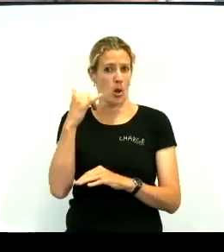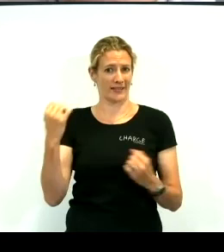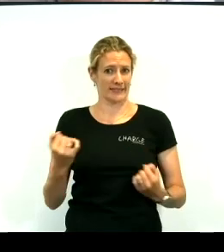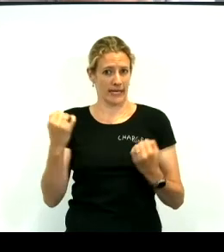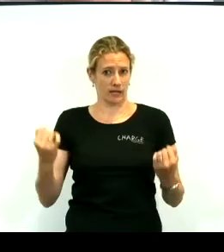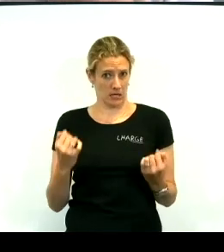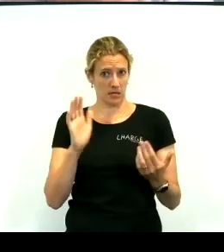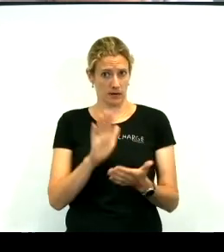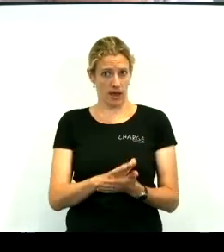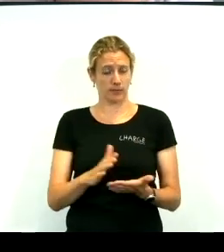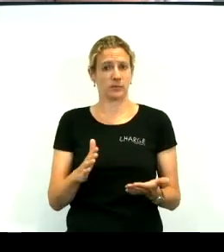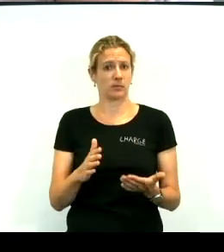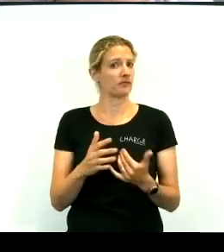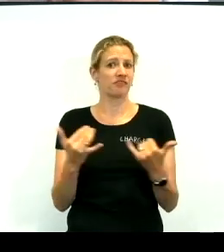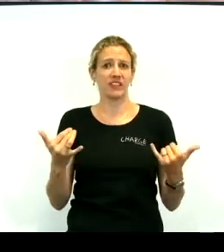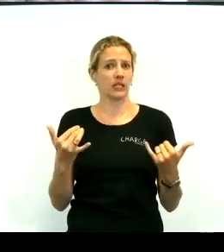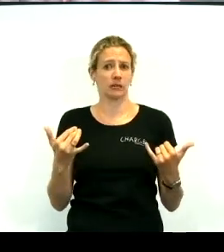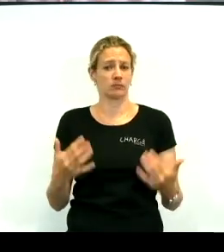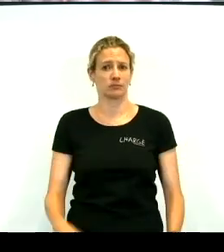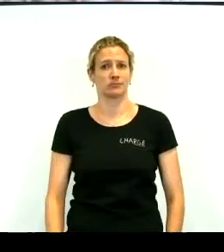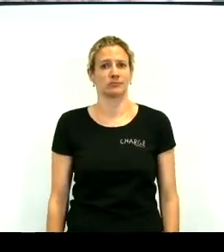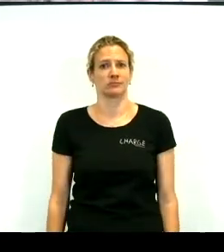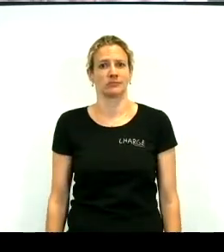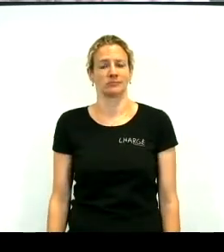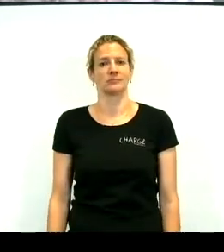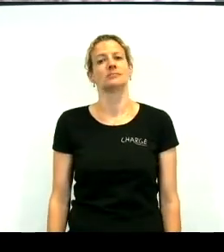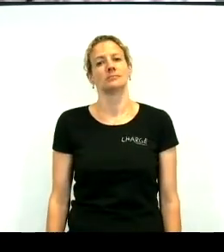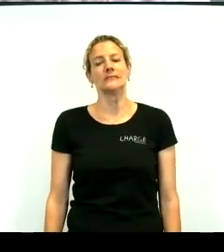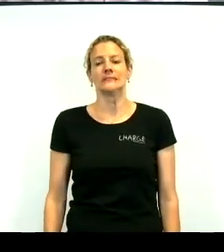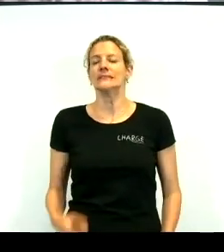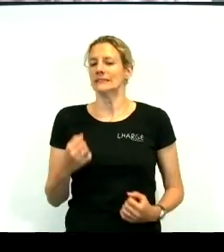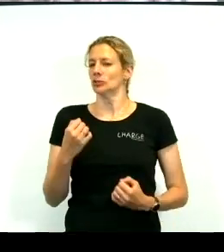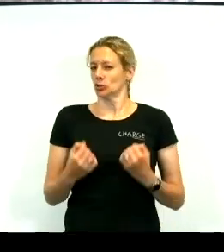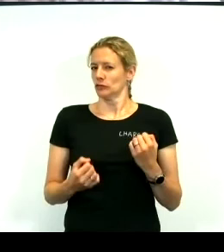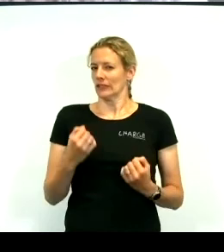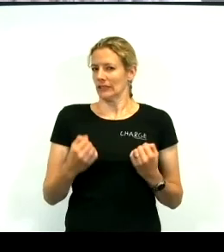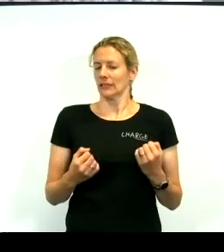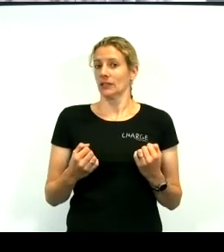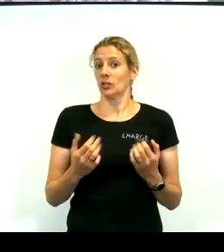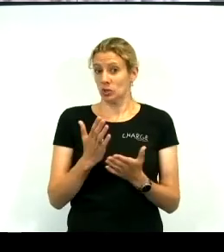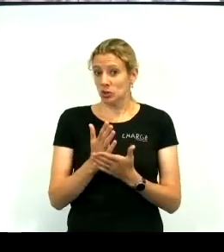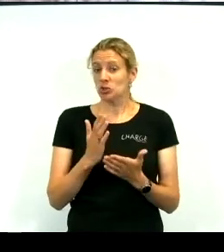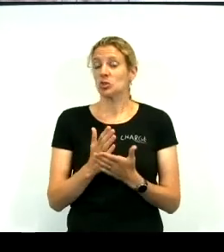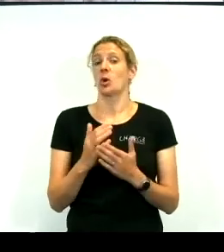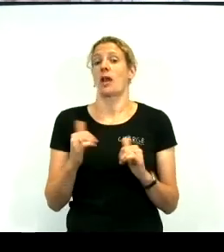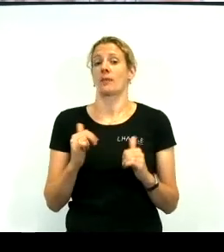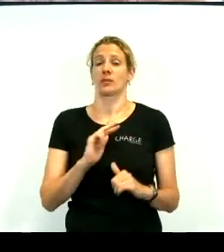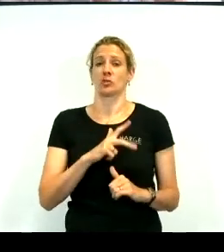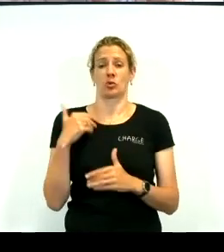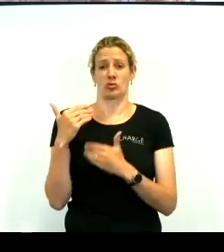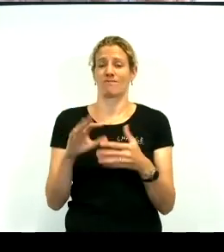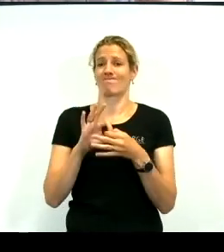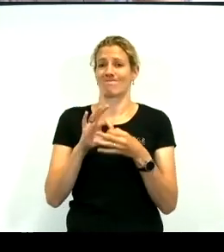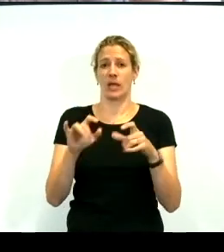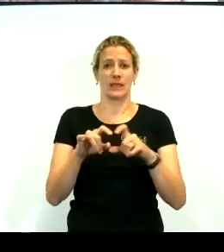This is a really tricky one. Yes, I have a number of social stories. I have worked with a